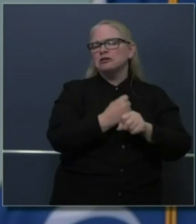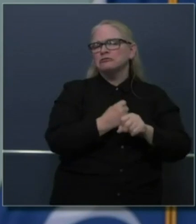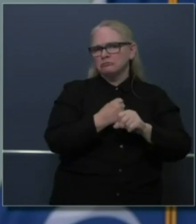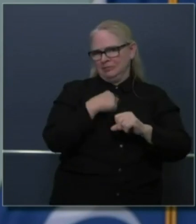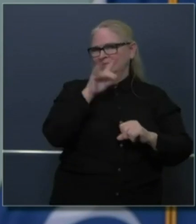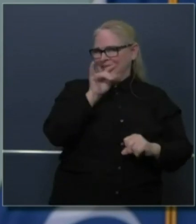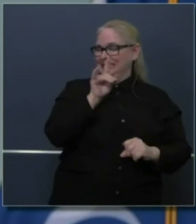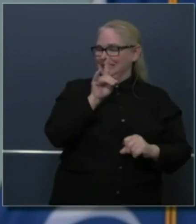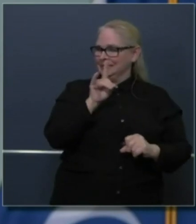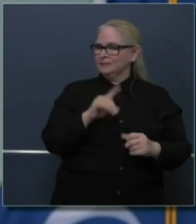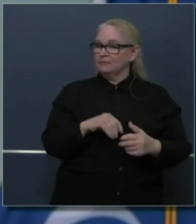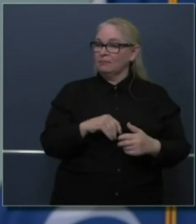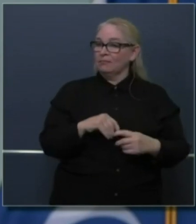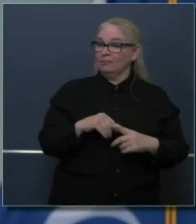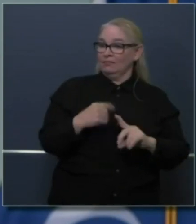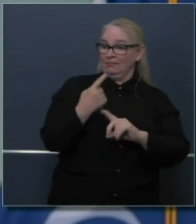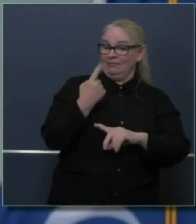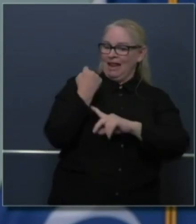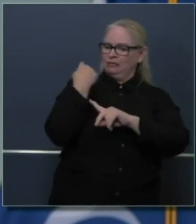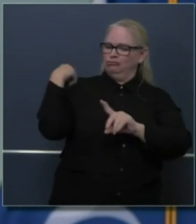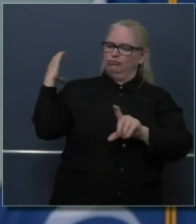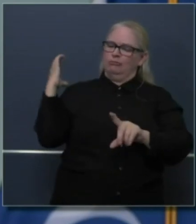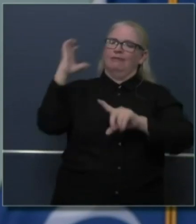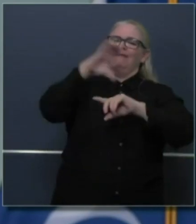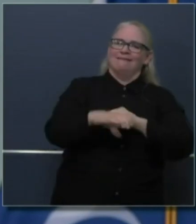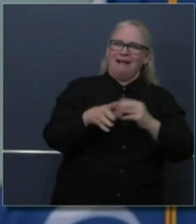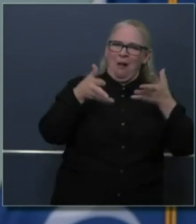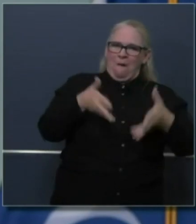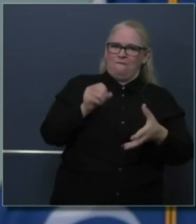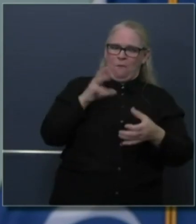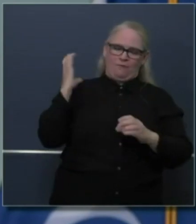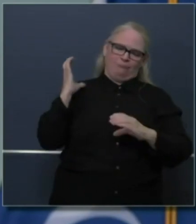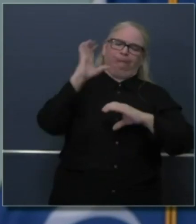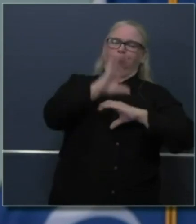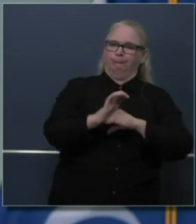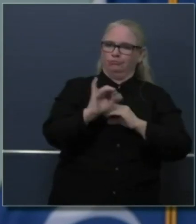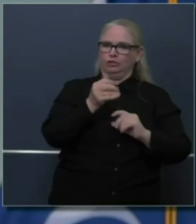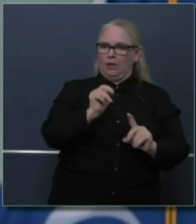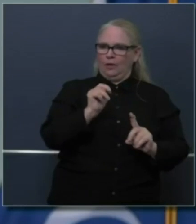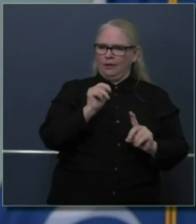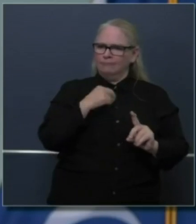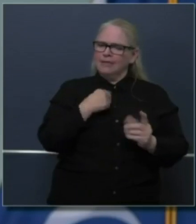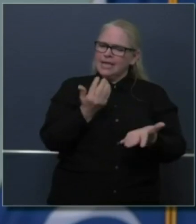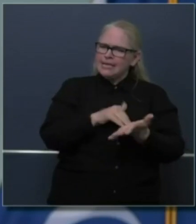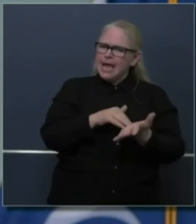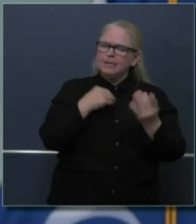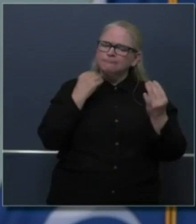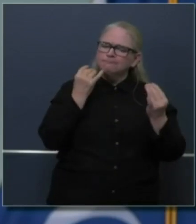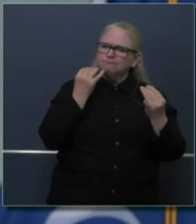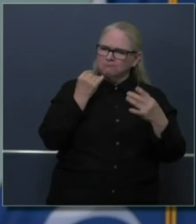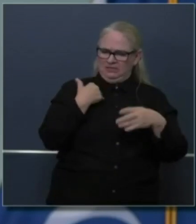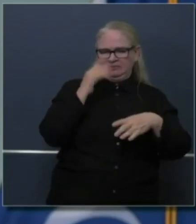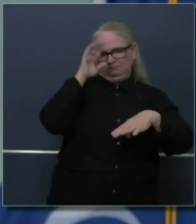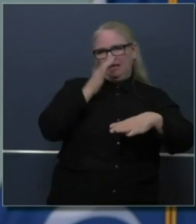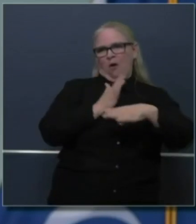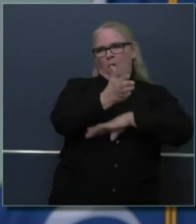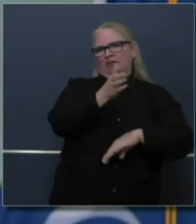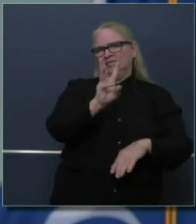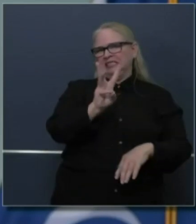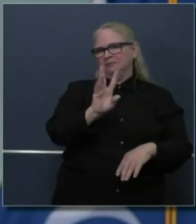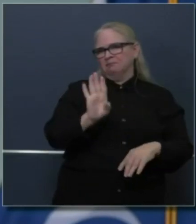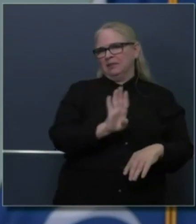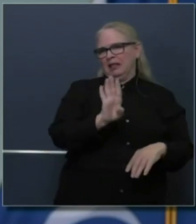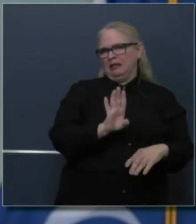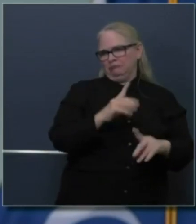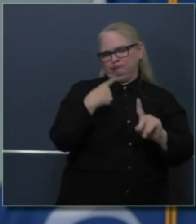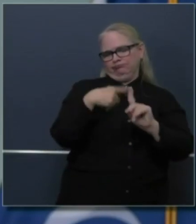on last year's efforts, also projected a surplus, roughly a $6 billion surplus we projected. This is